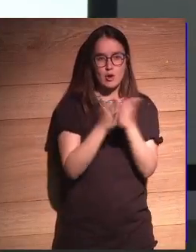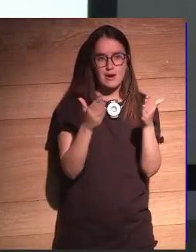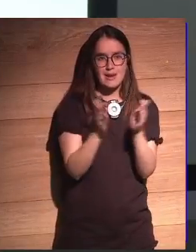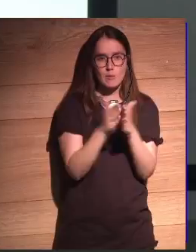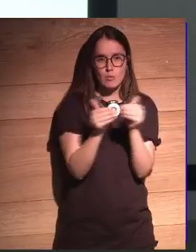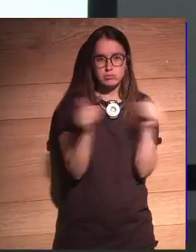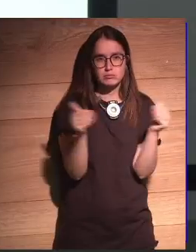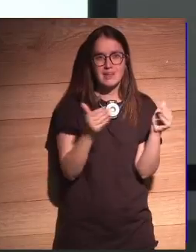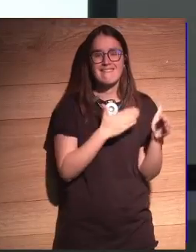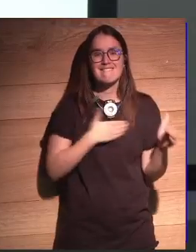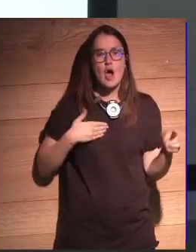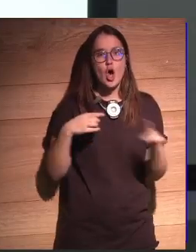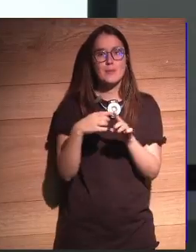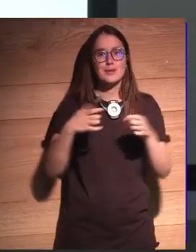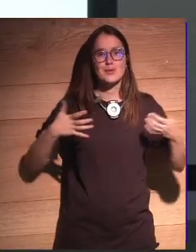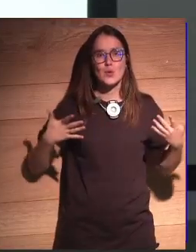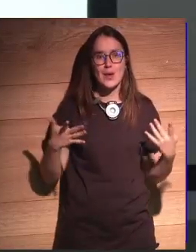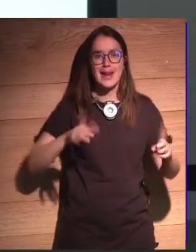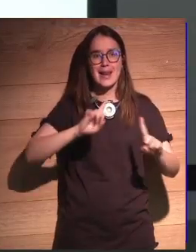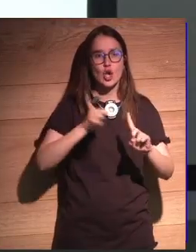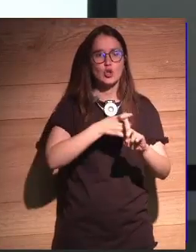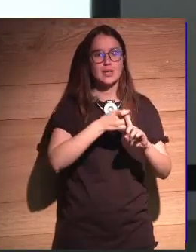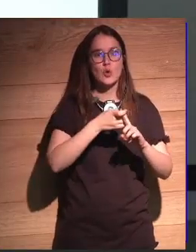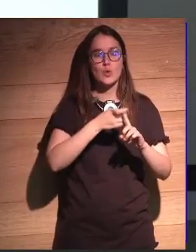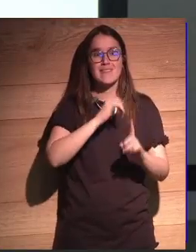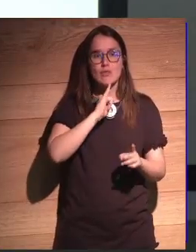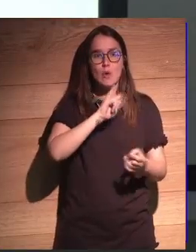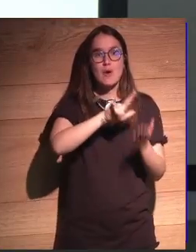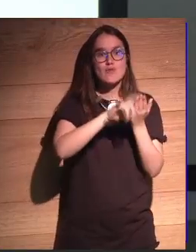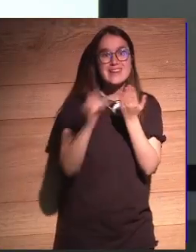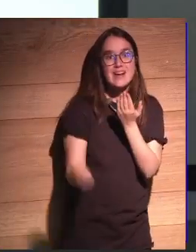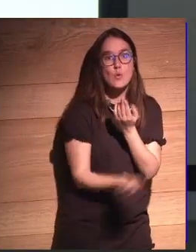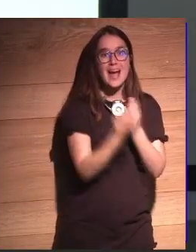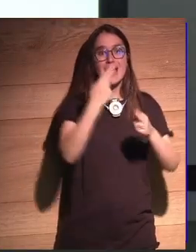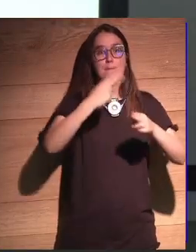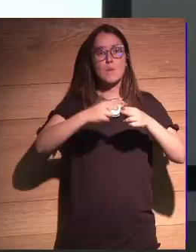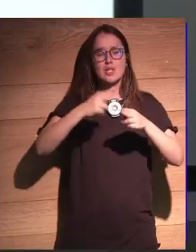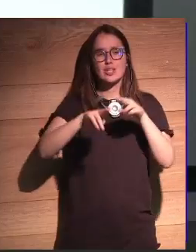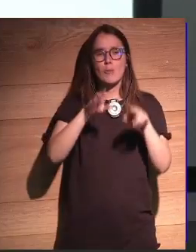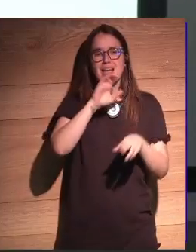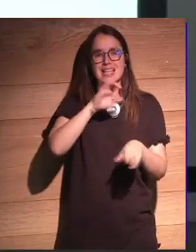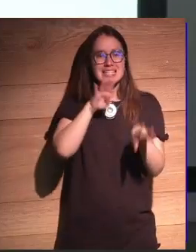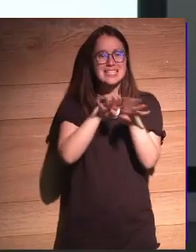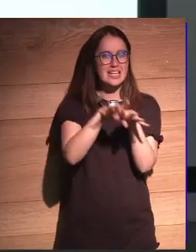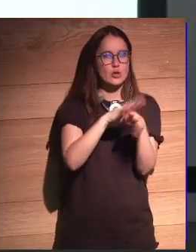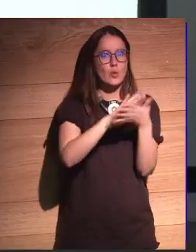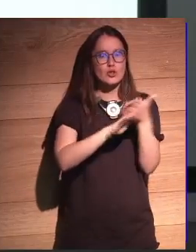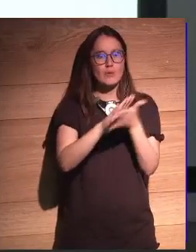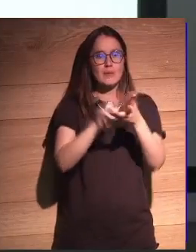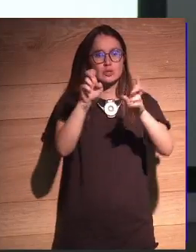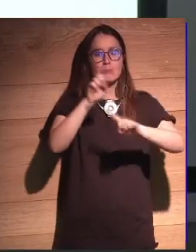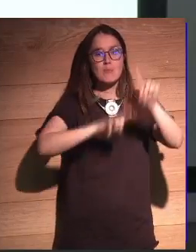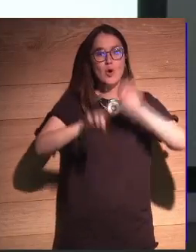more critical political language in order to talk about the housing problem, in order